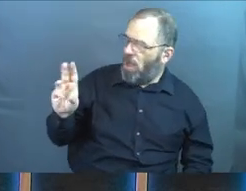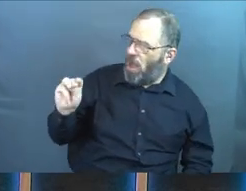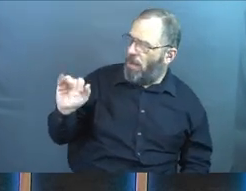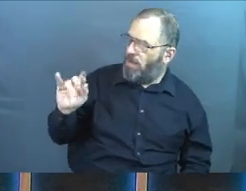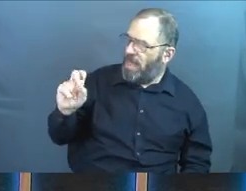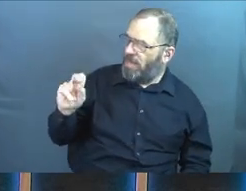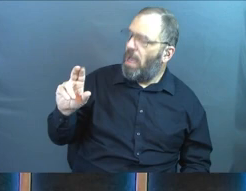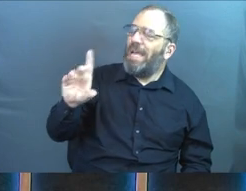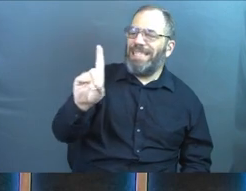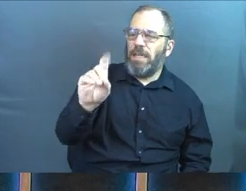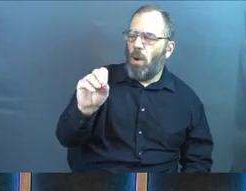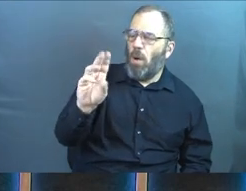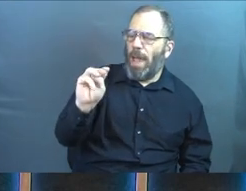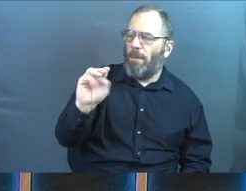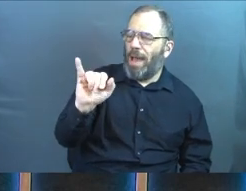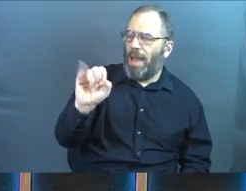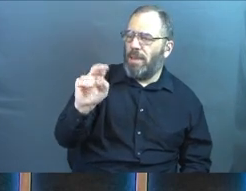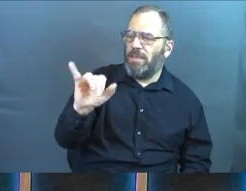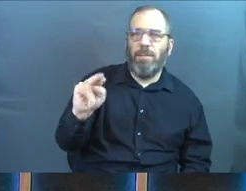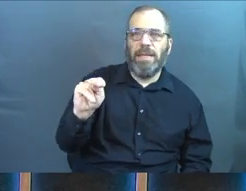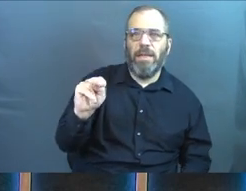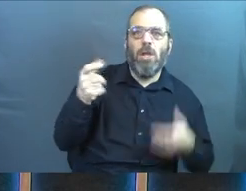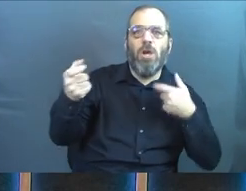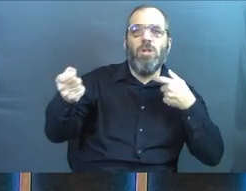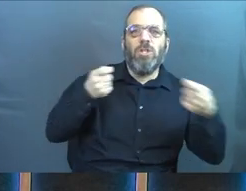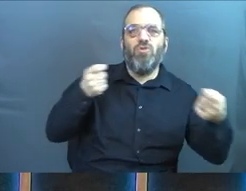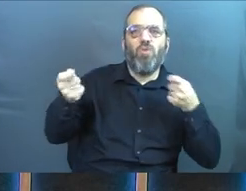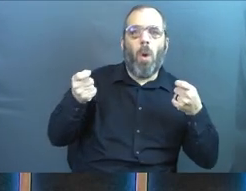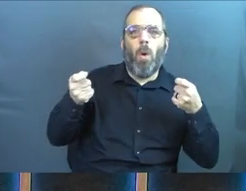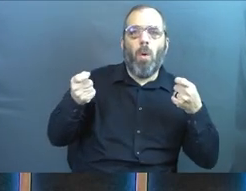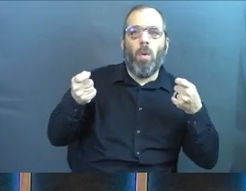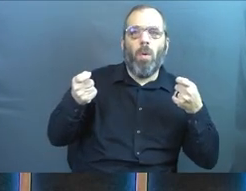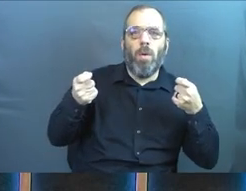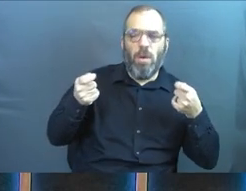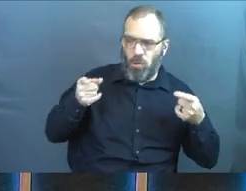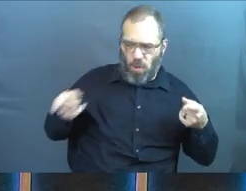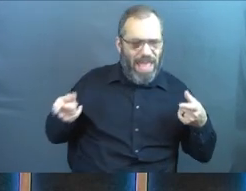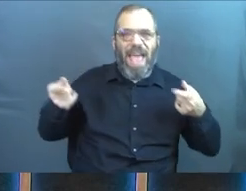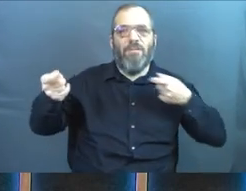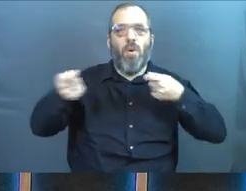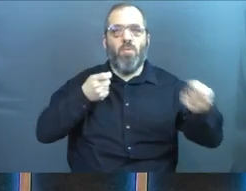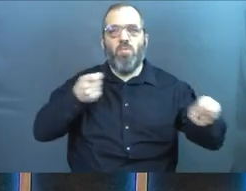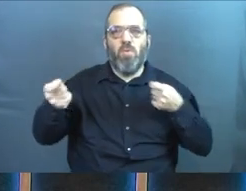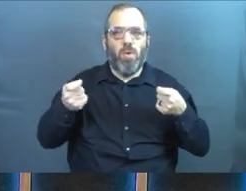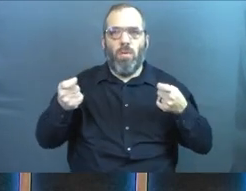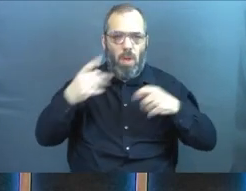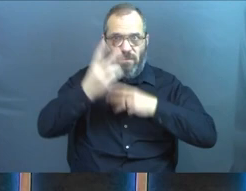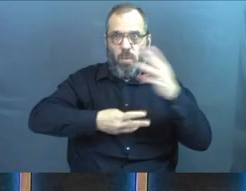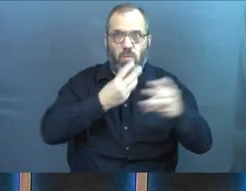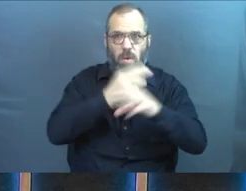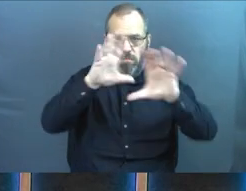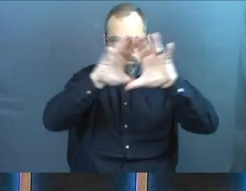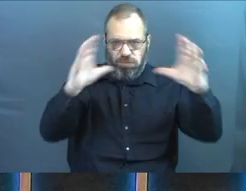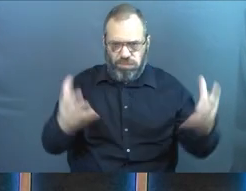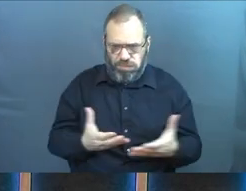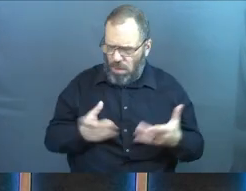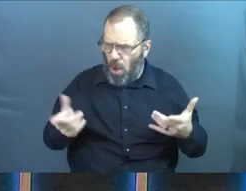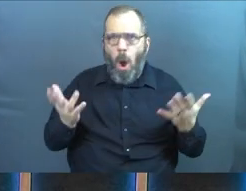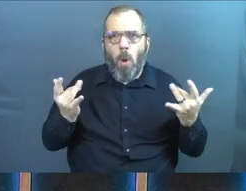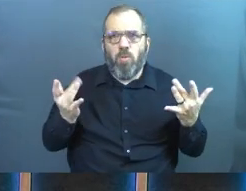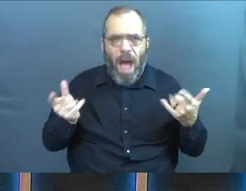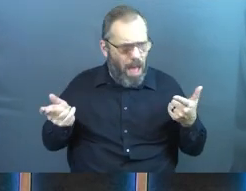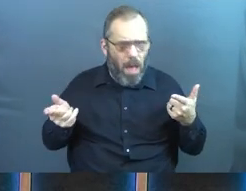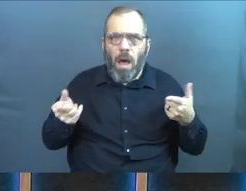word that means control or rule. So they have rule over the world. Why do they